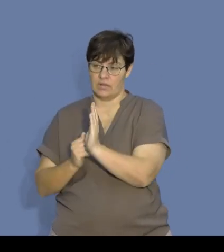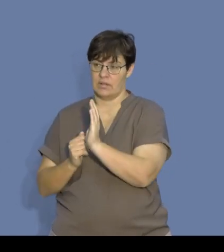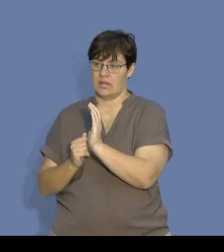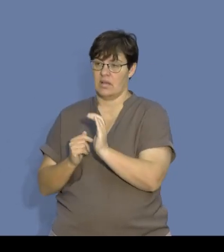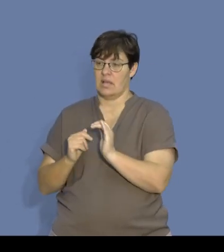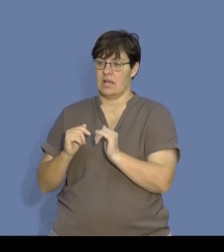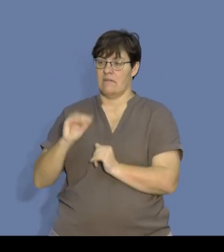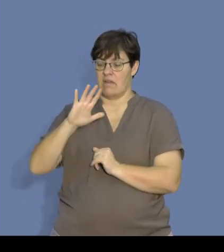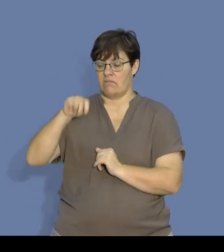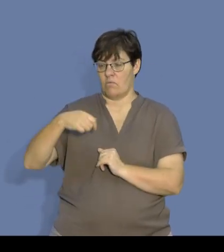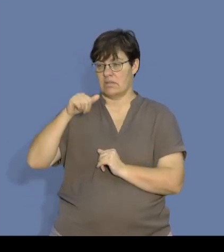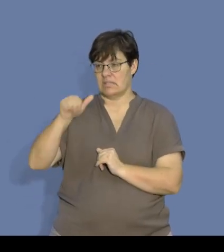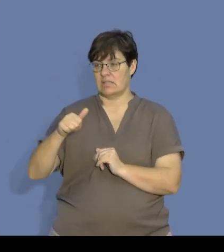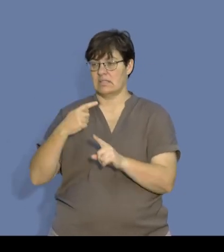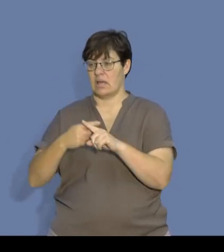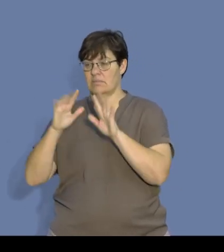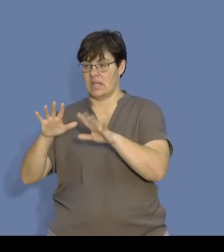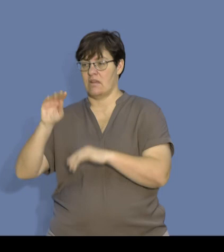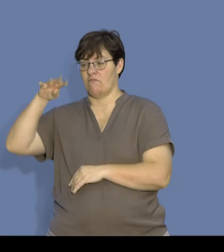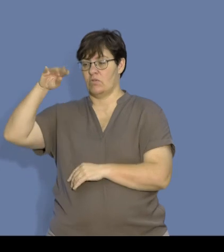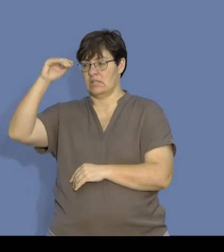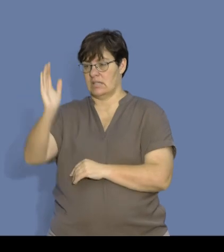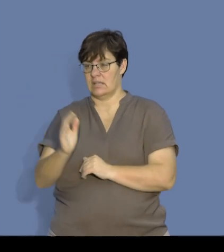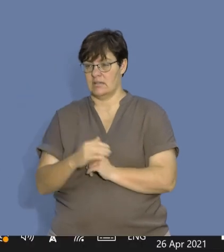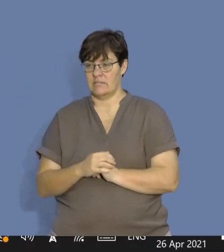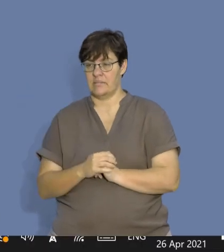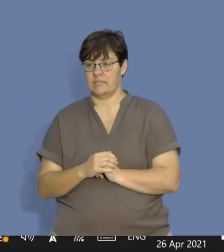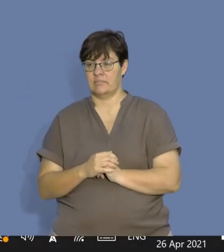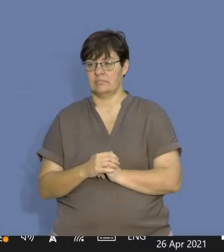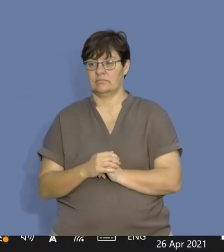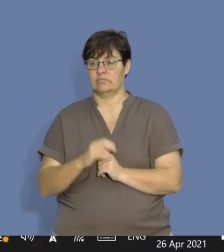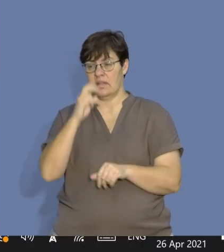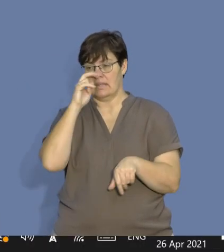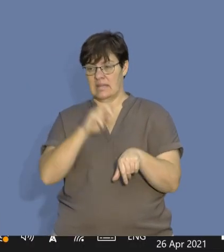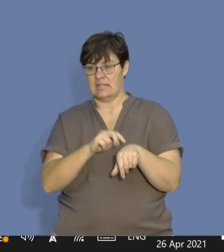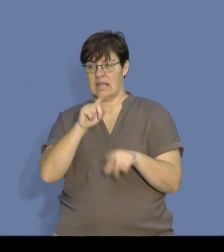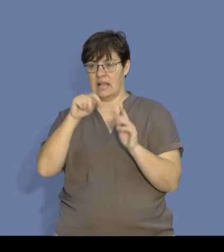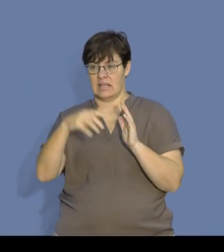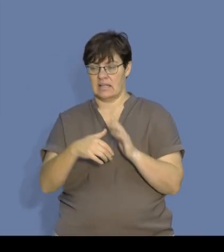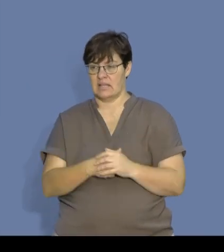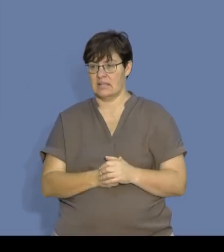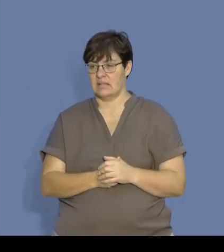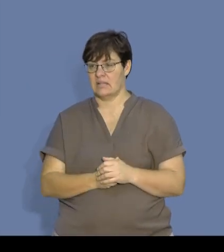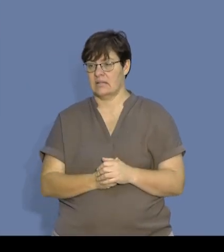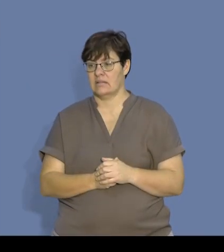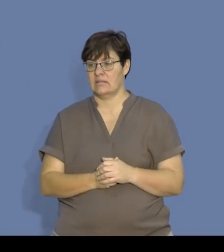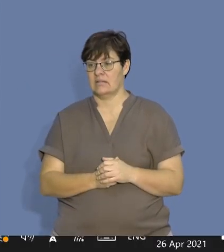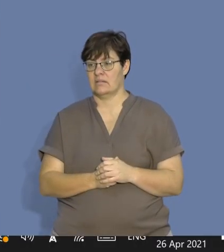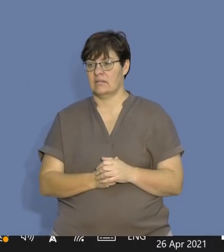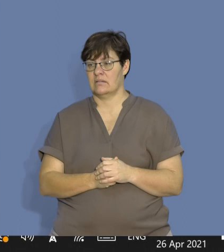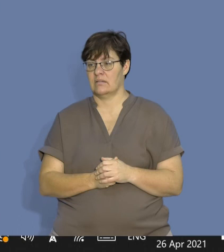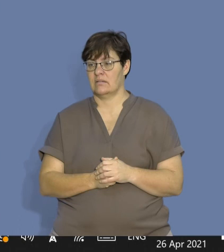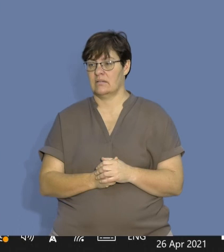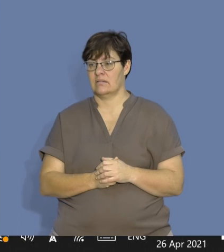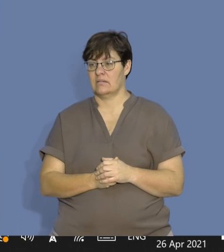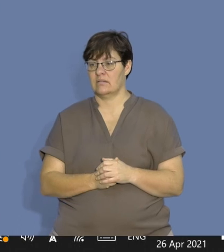the 14. We're definitely going to use, whoopsie, that's not what I wanted to do.